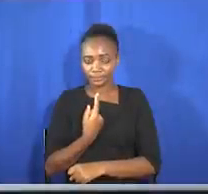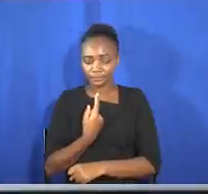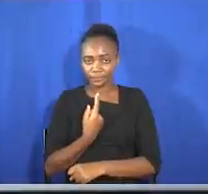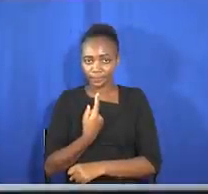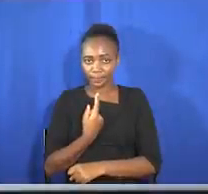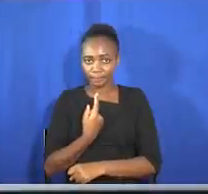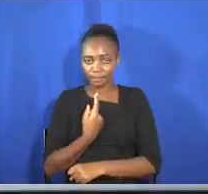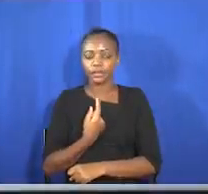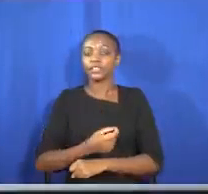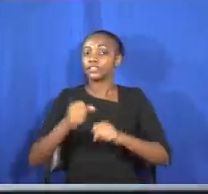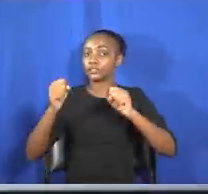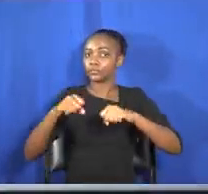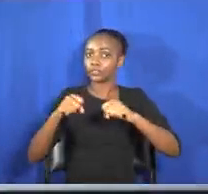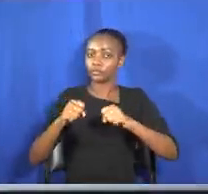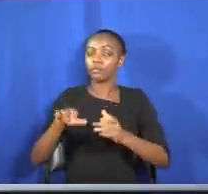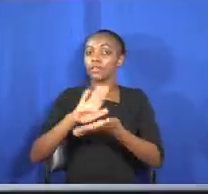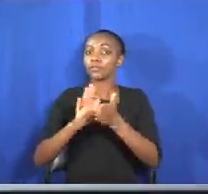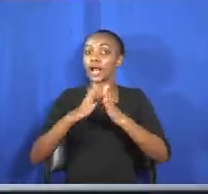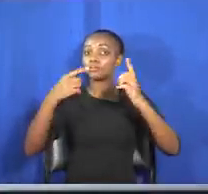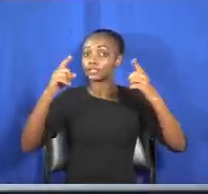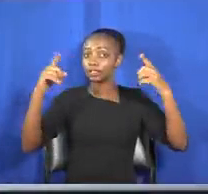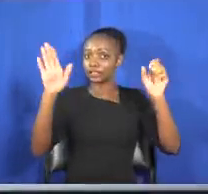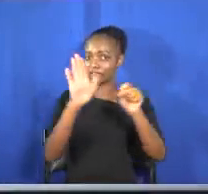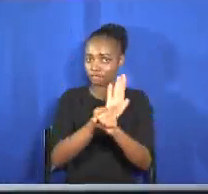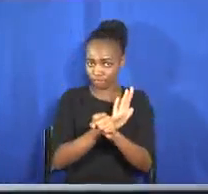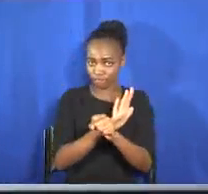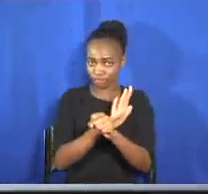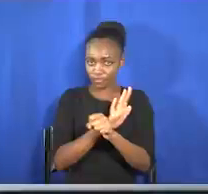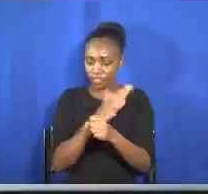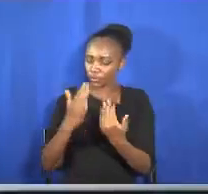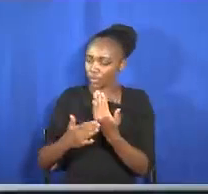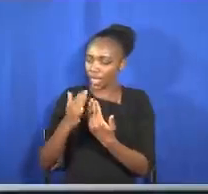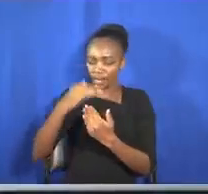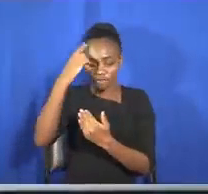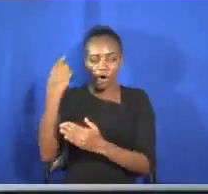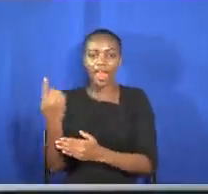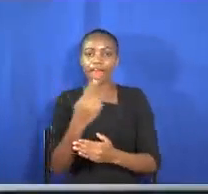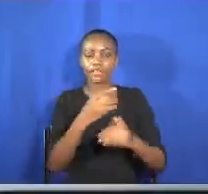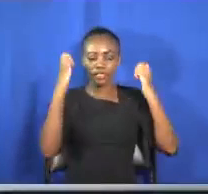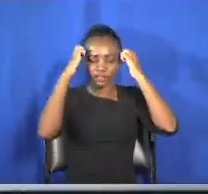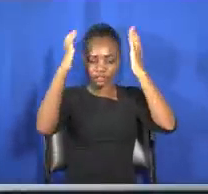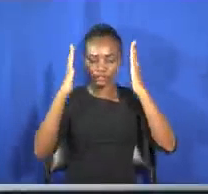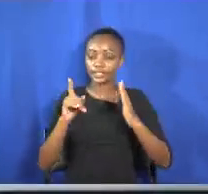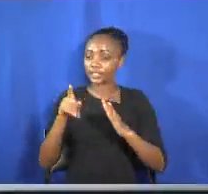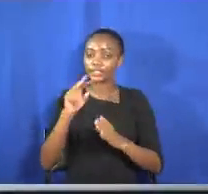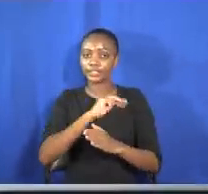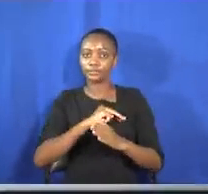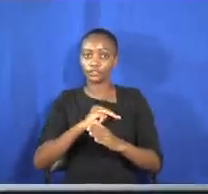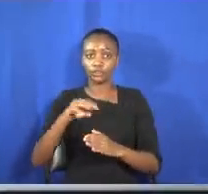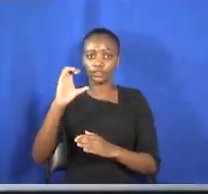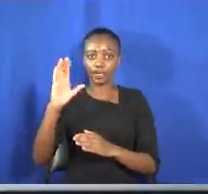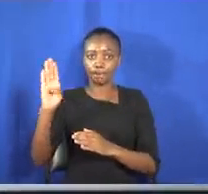are, or they get into, they become successful. So nurturing every learner's potential is the mission of